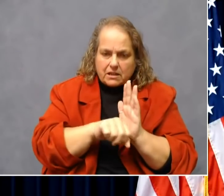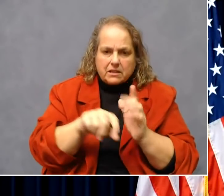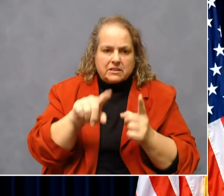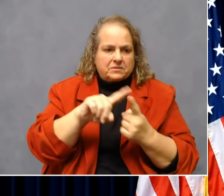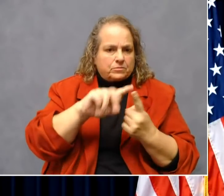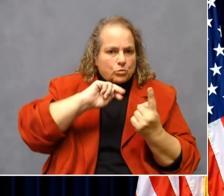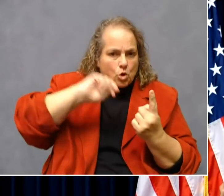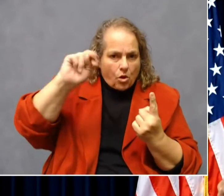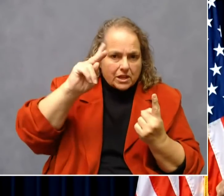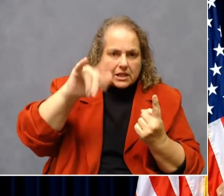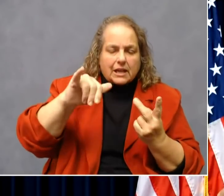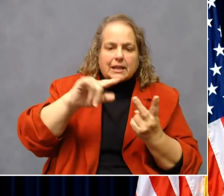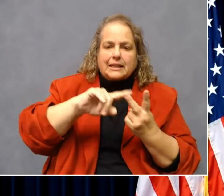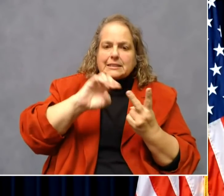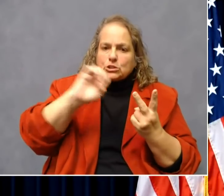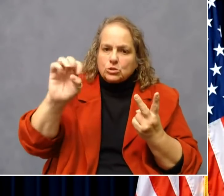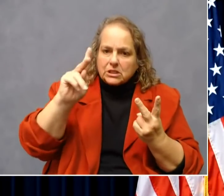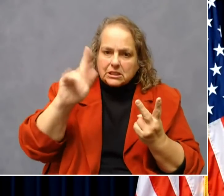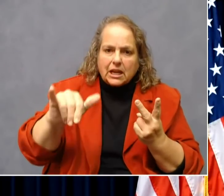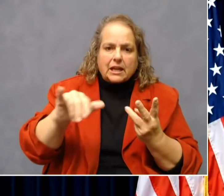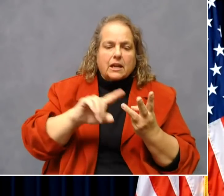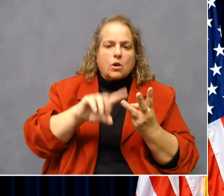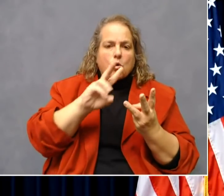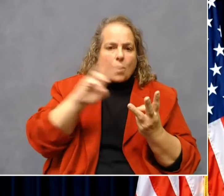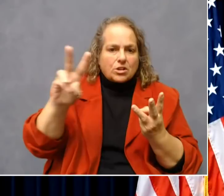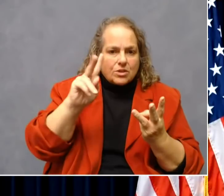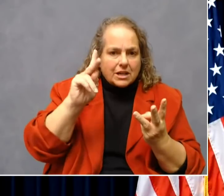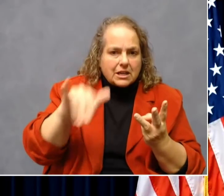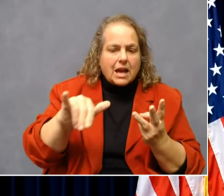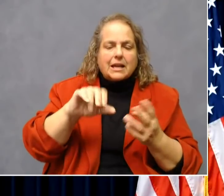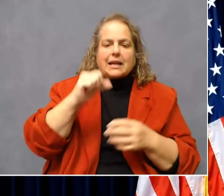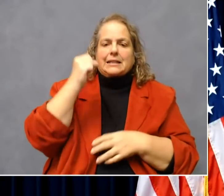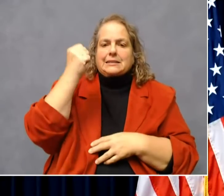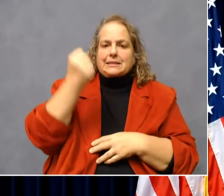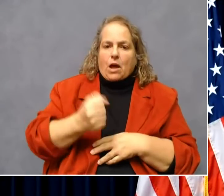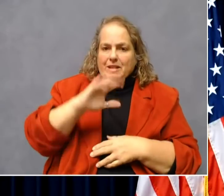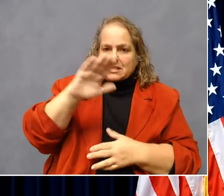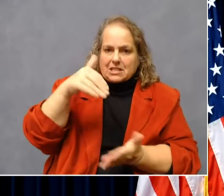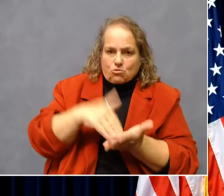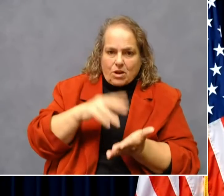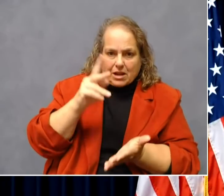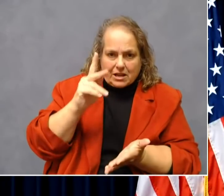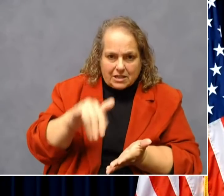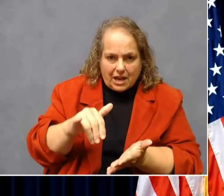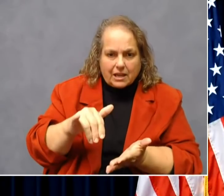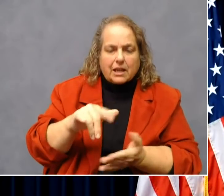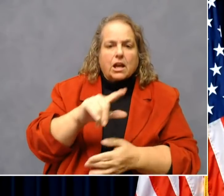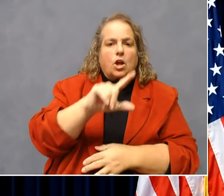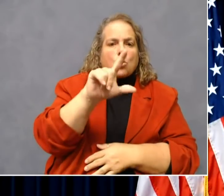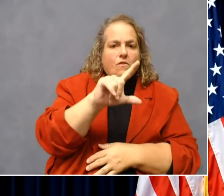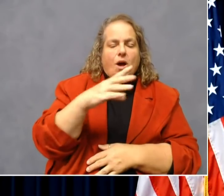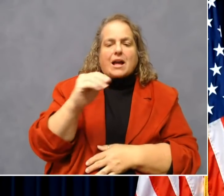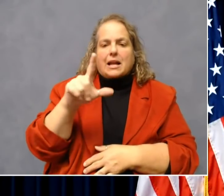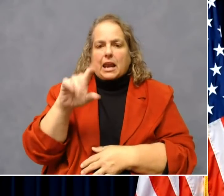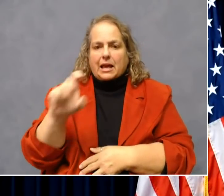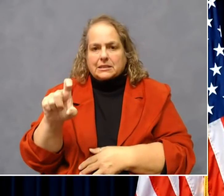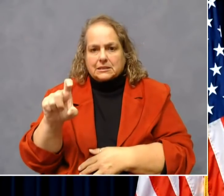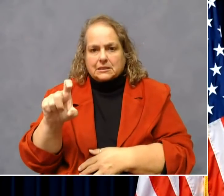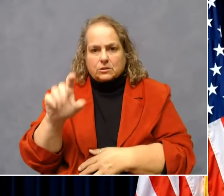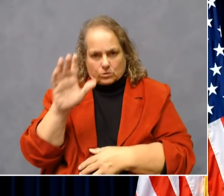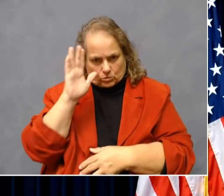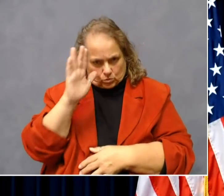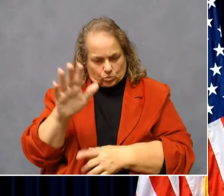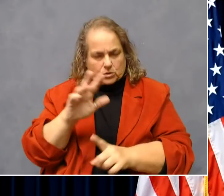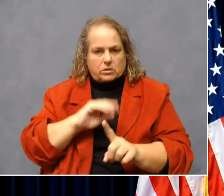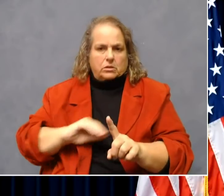eastern Kentucky, western Kentucky, south central Kentucky, along with Louisville and Lexington. And our final location list